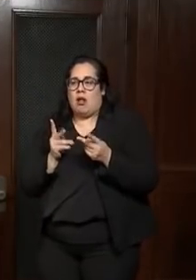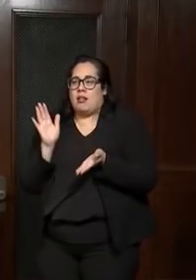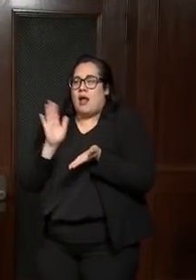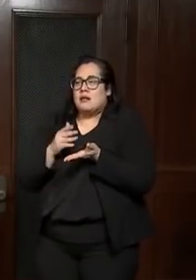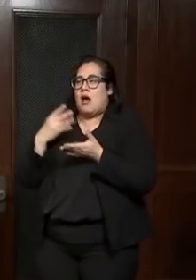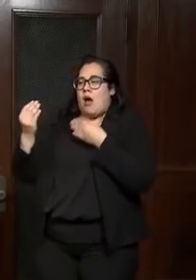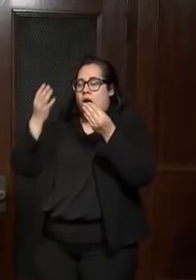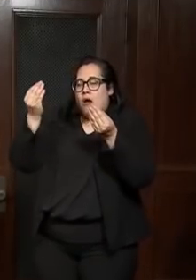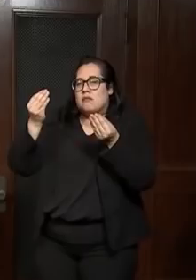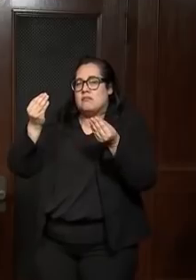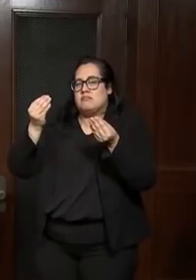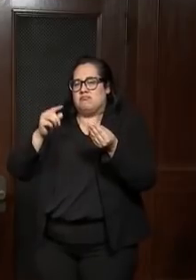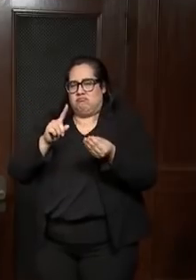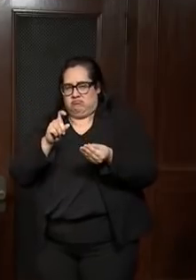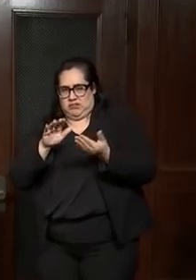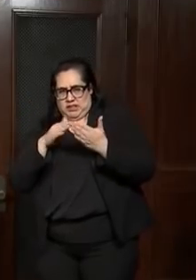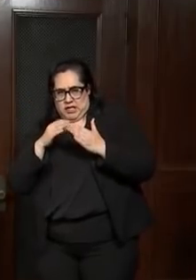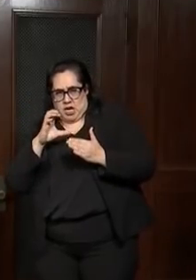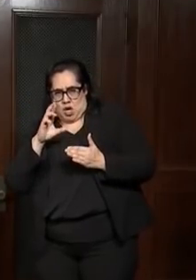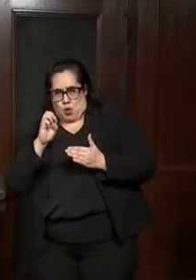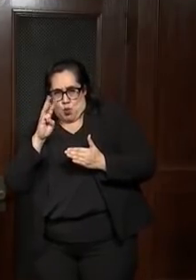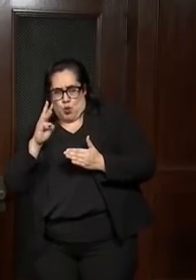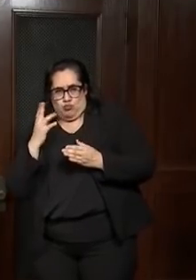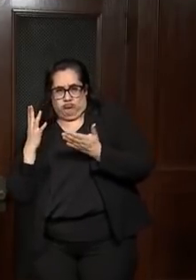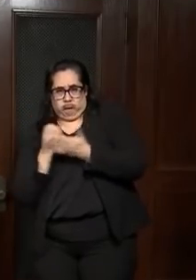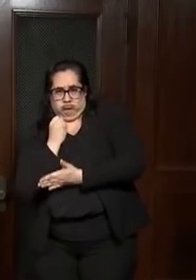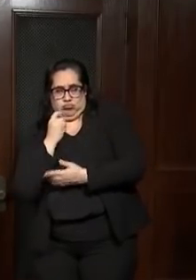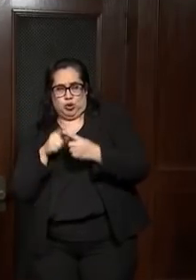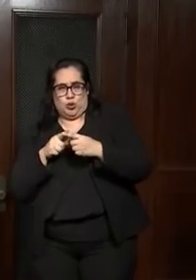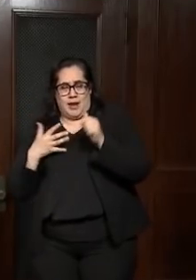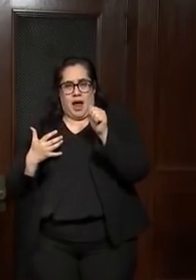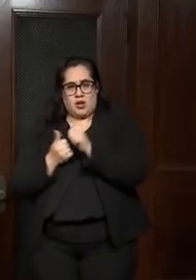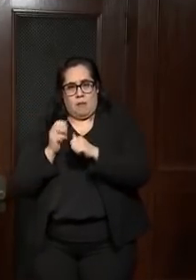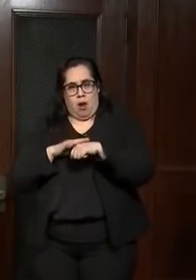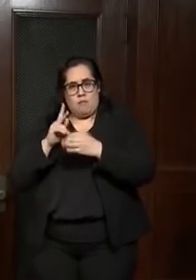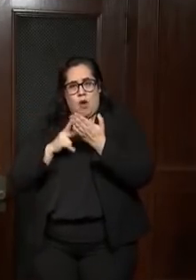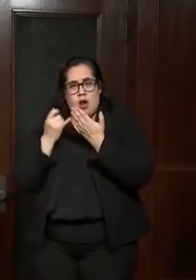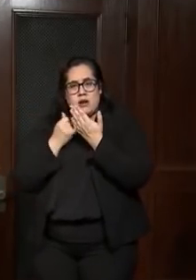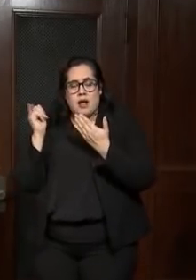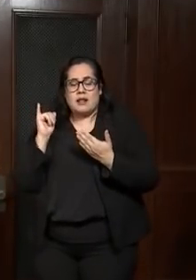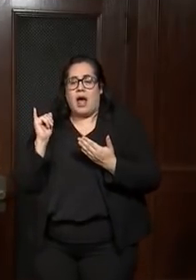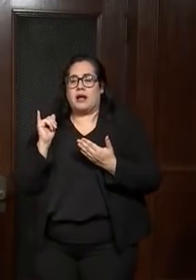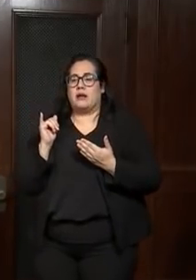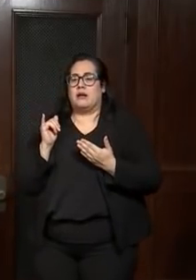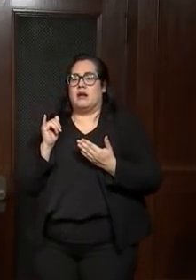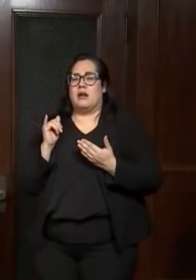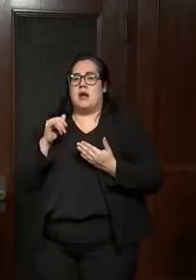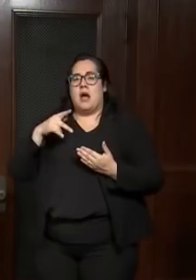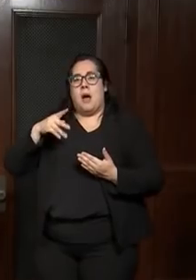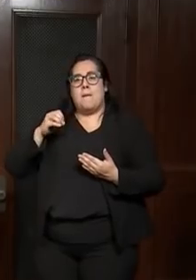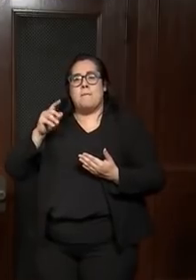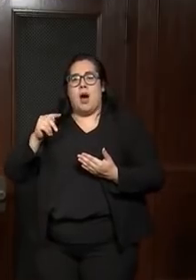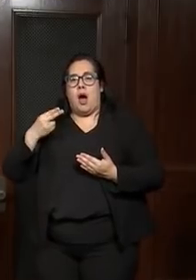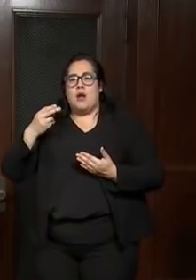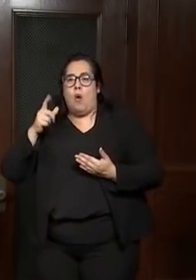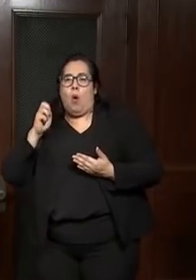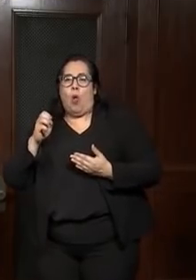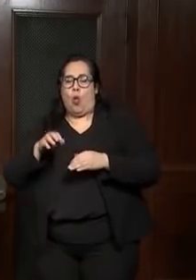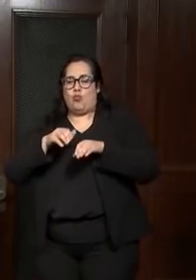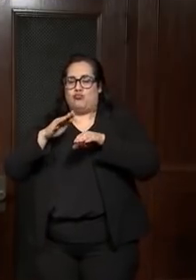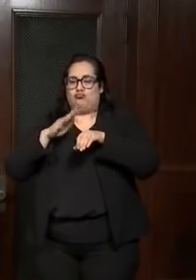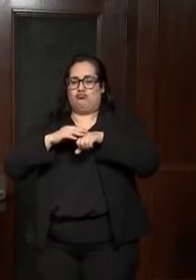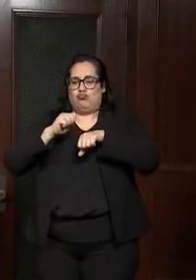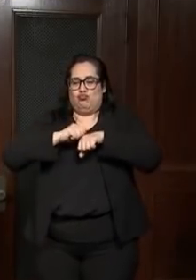and about, are city crews using this opportunity to catch up on projects like potholes and road repairs and things like